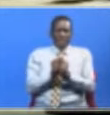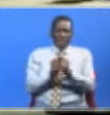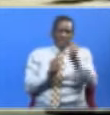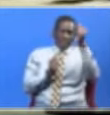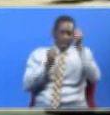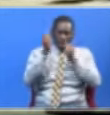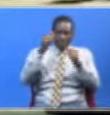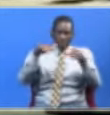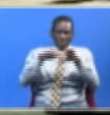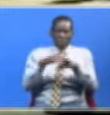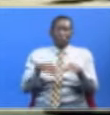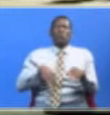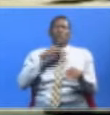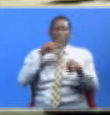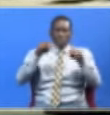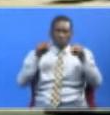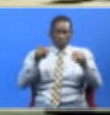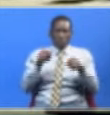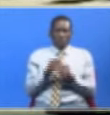lost earlier today